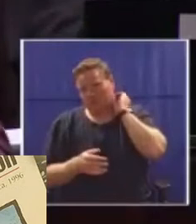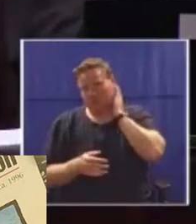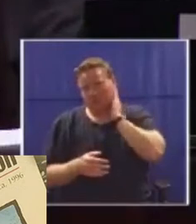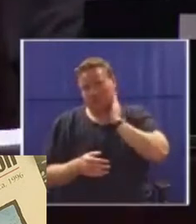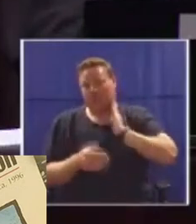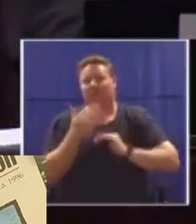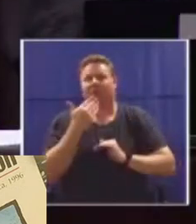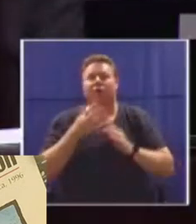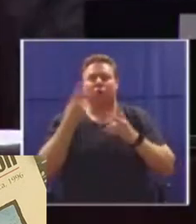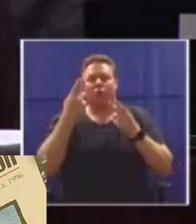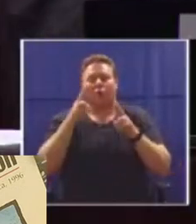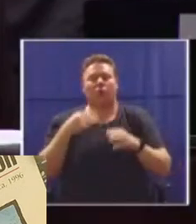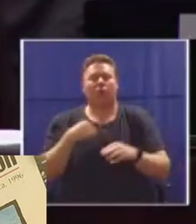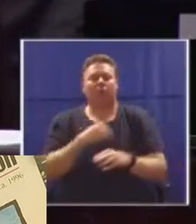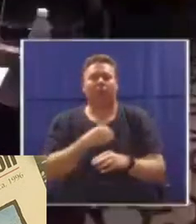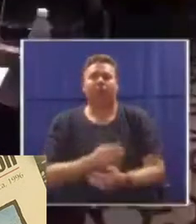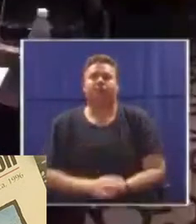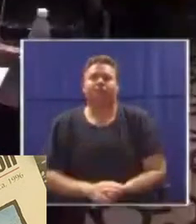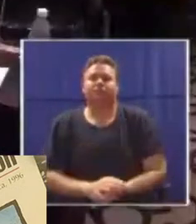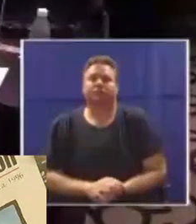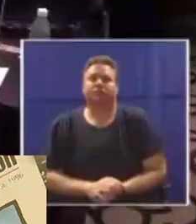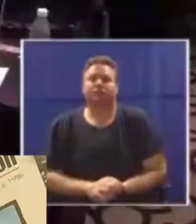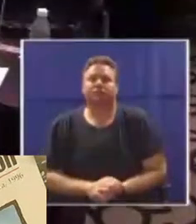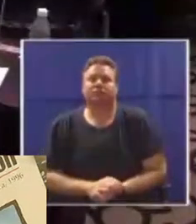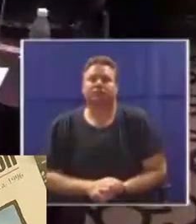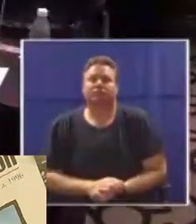Thank you, honorable member.